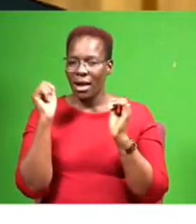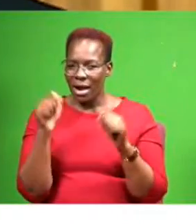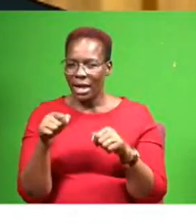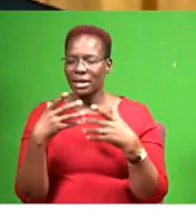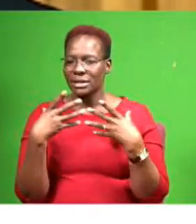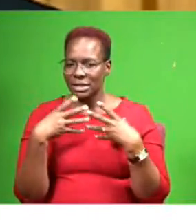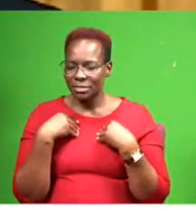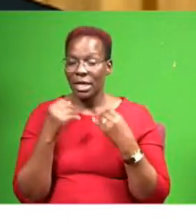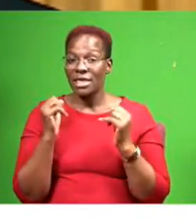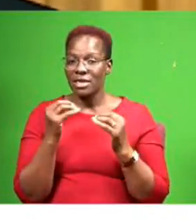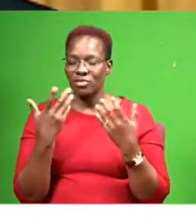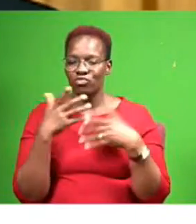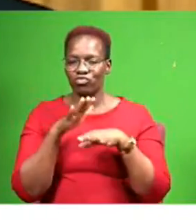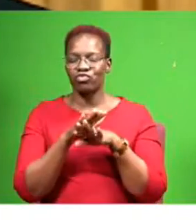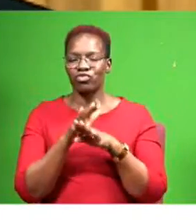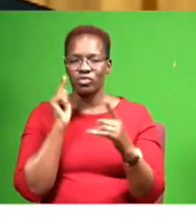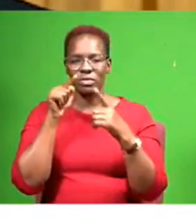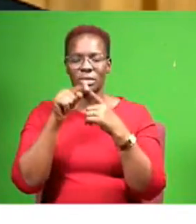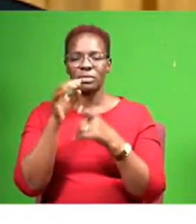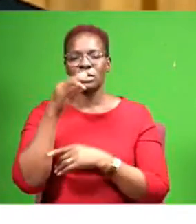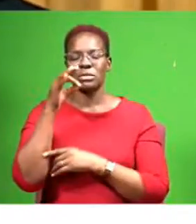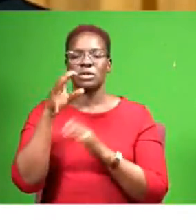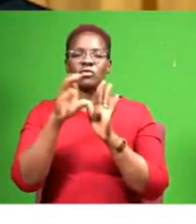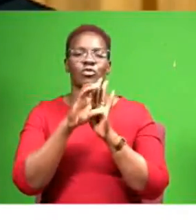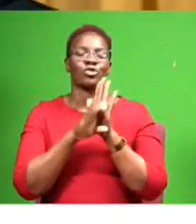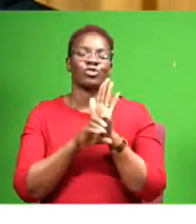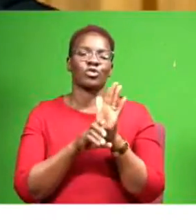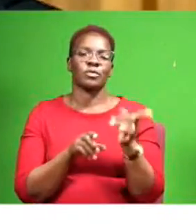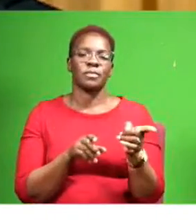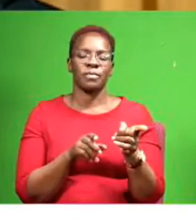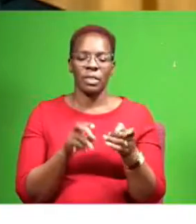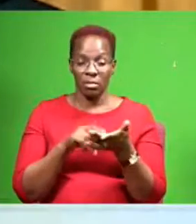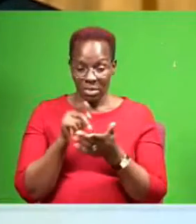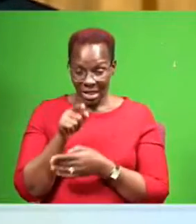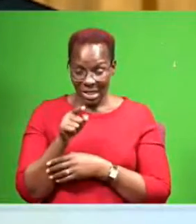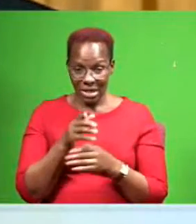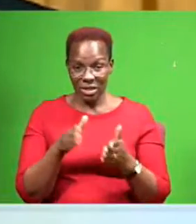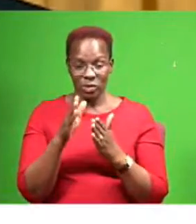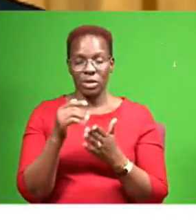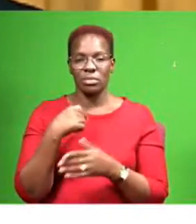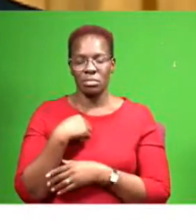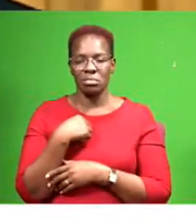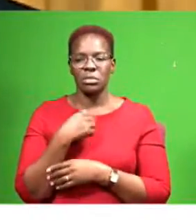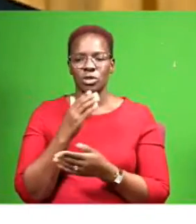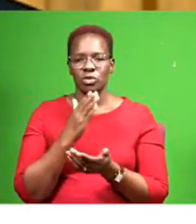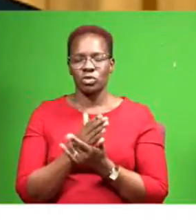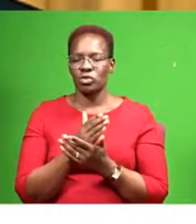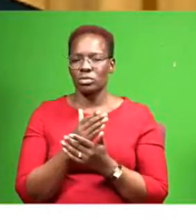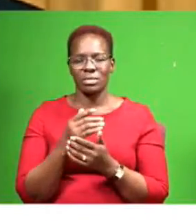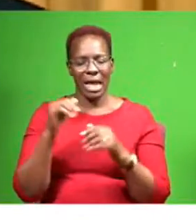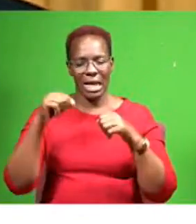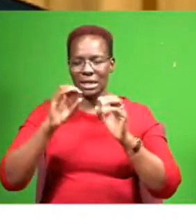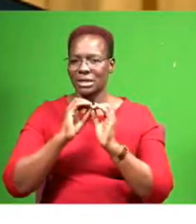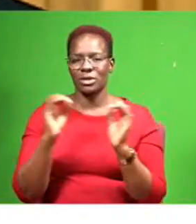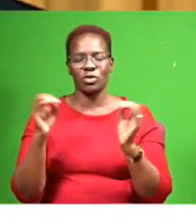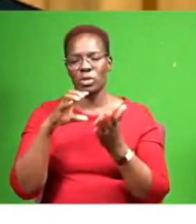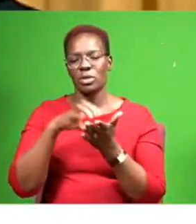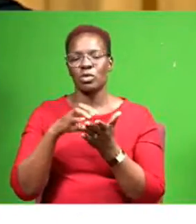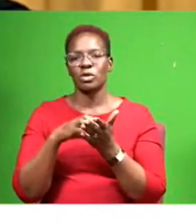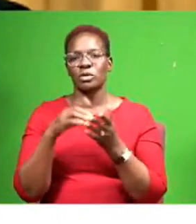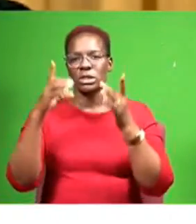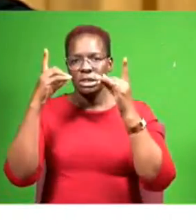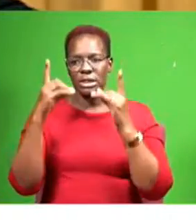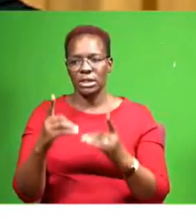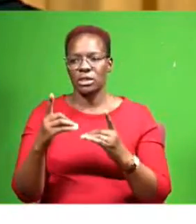if compliant with the purport and spirit of the Constitution. In this regard, I respectfully disagree with the position taken in the